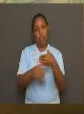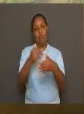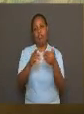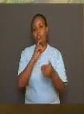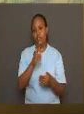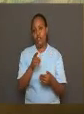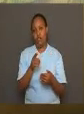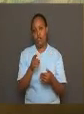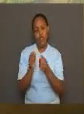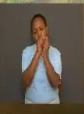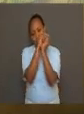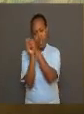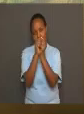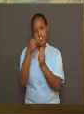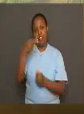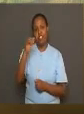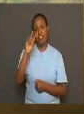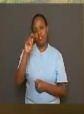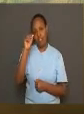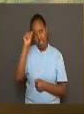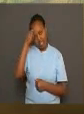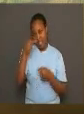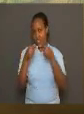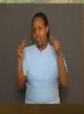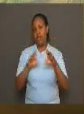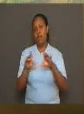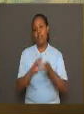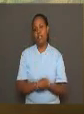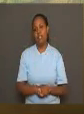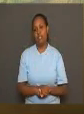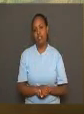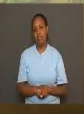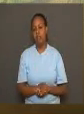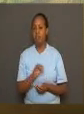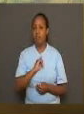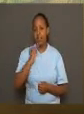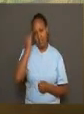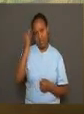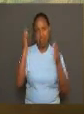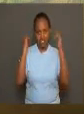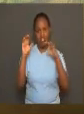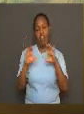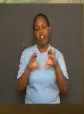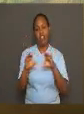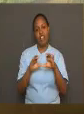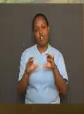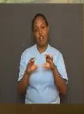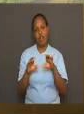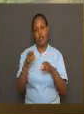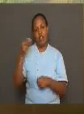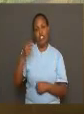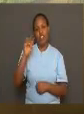fighting against HIV/AIDS. I think that we can be hopeful that the spread